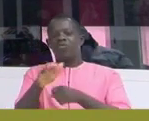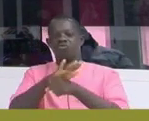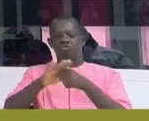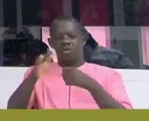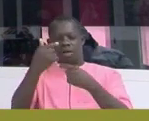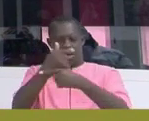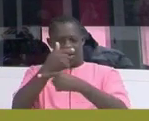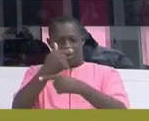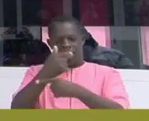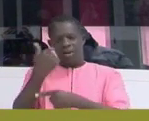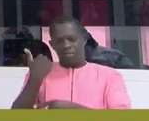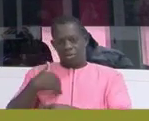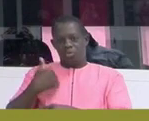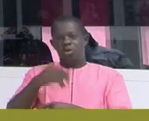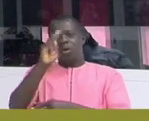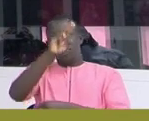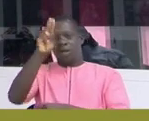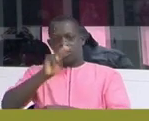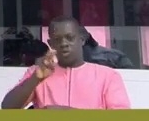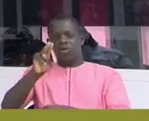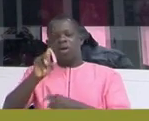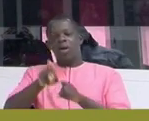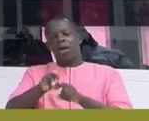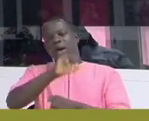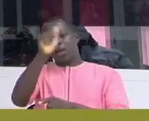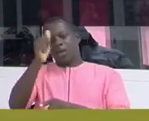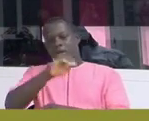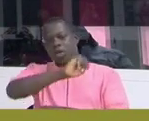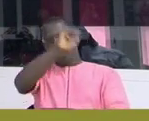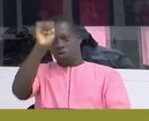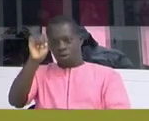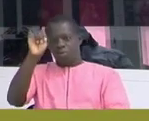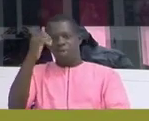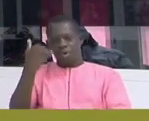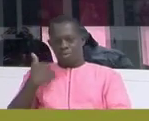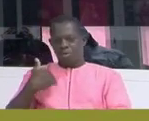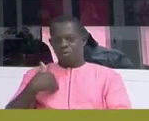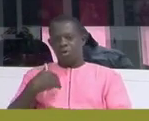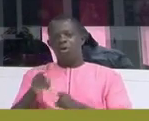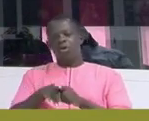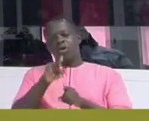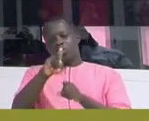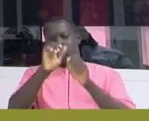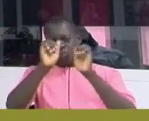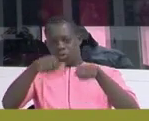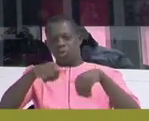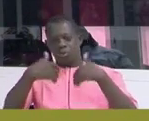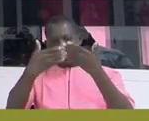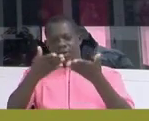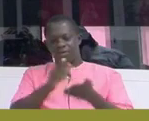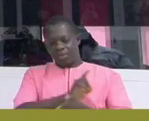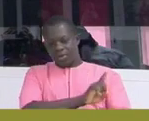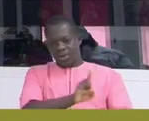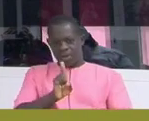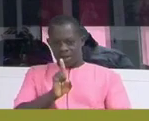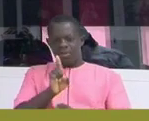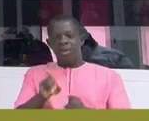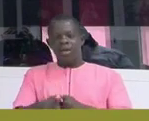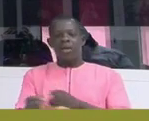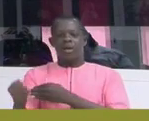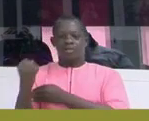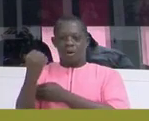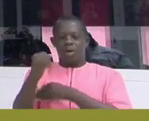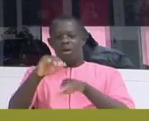submit the total populace of this nation the Gambia and those that in the Daros prayer that you will grant